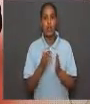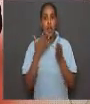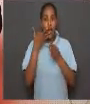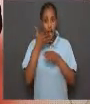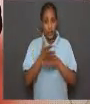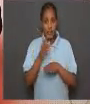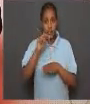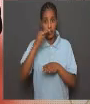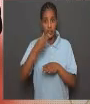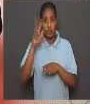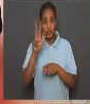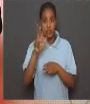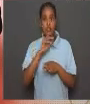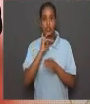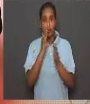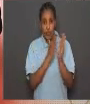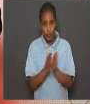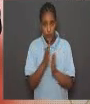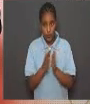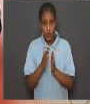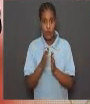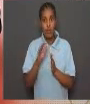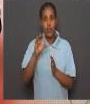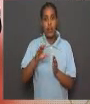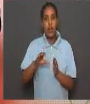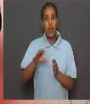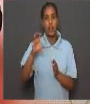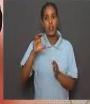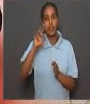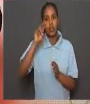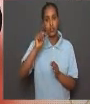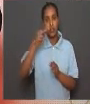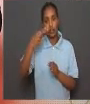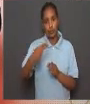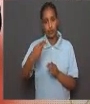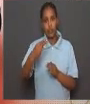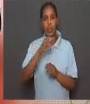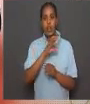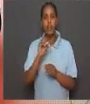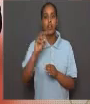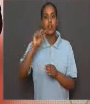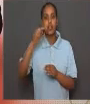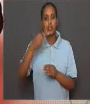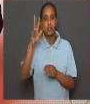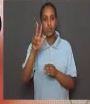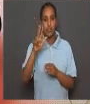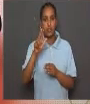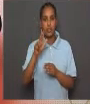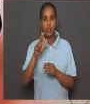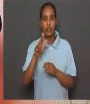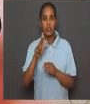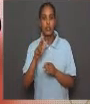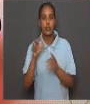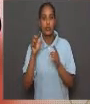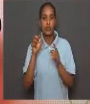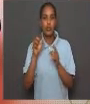After the ammonia is formed, the hot nitrogen, hydrogen, and ammonia are then sent